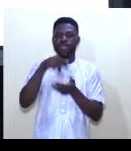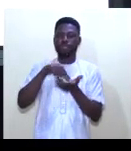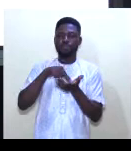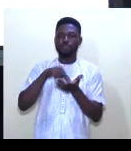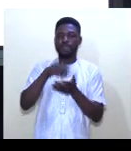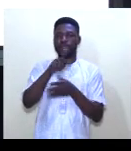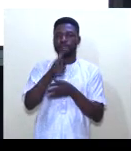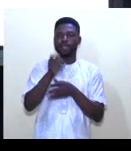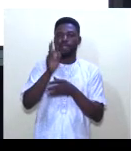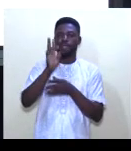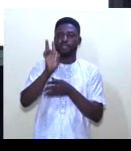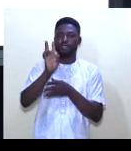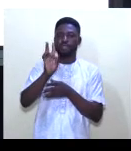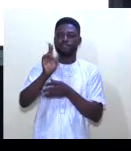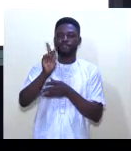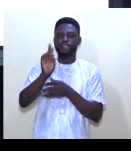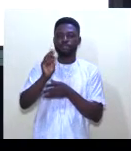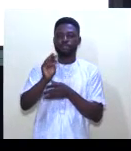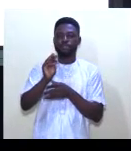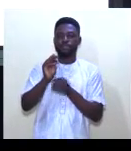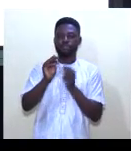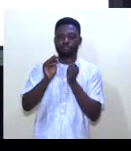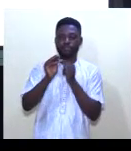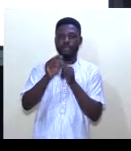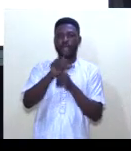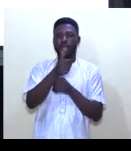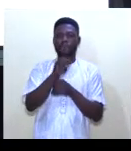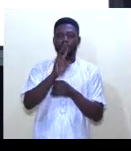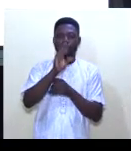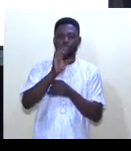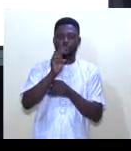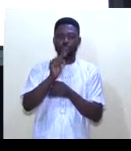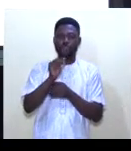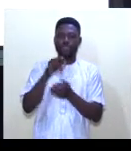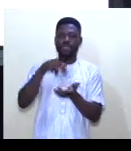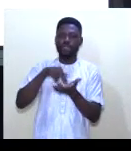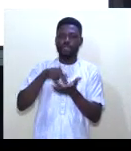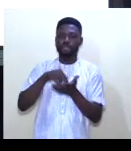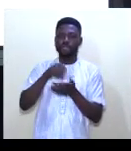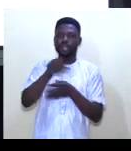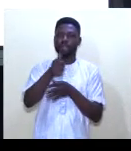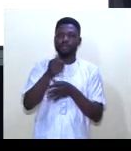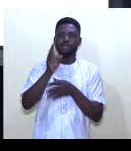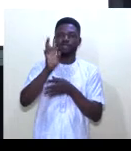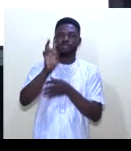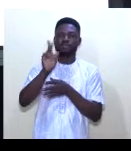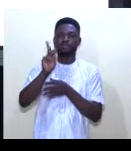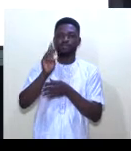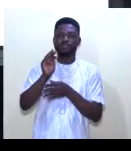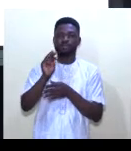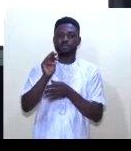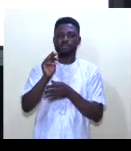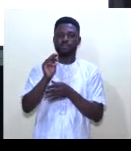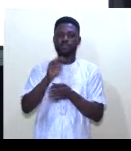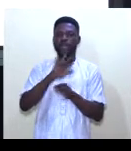centimeters represents another 7 kilometers. Another 2 centimeters represents another 7